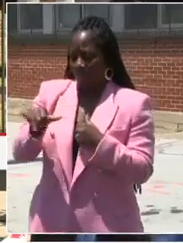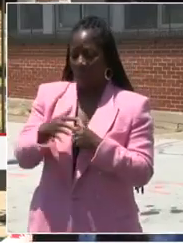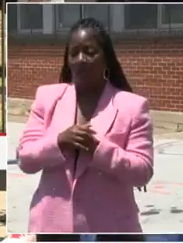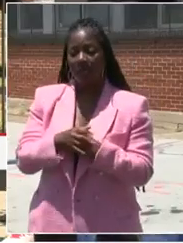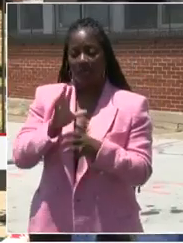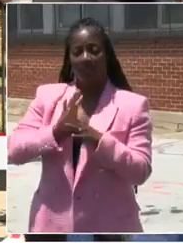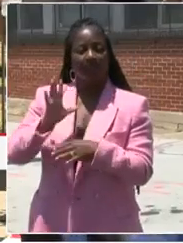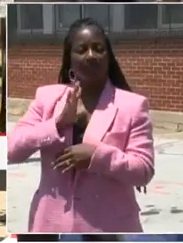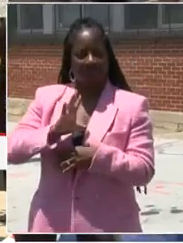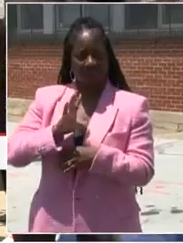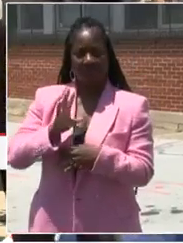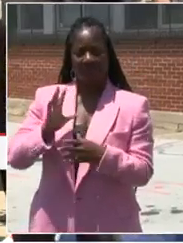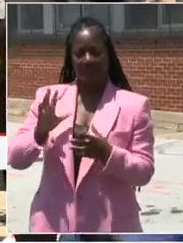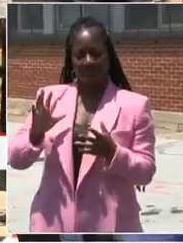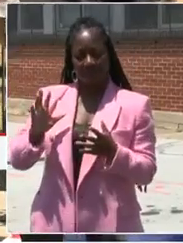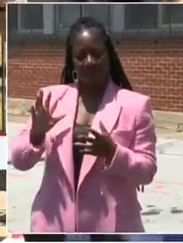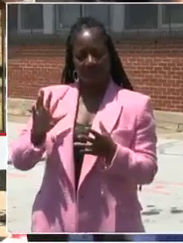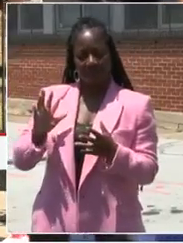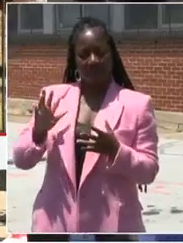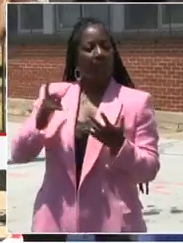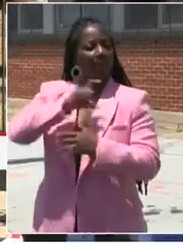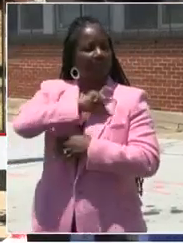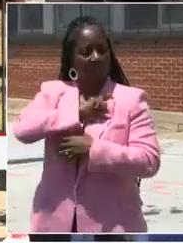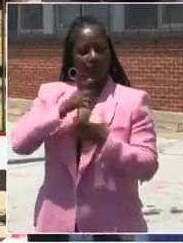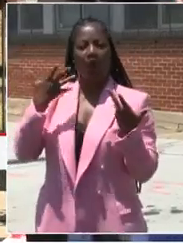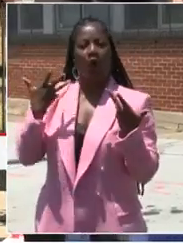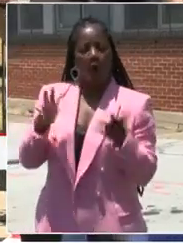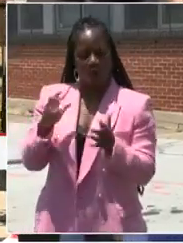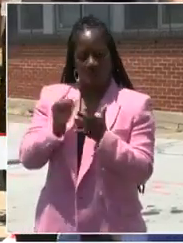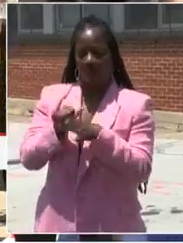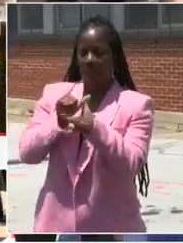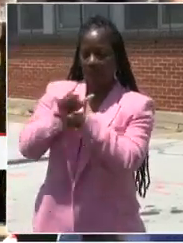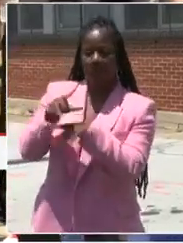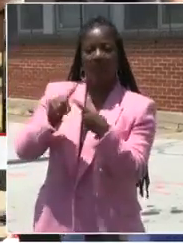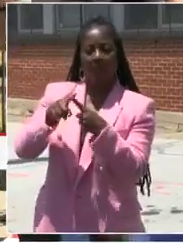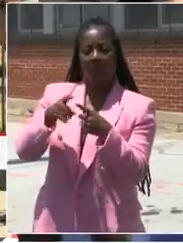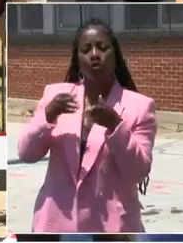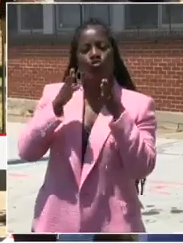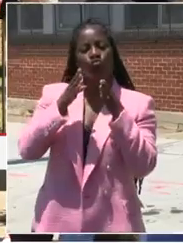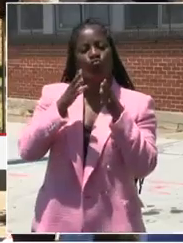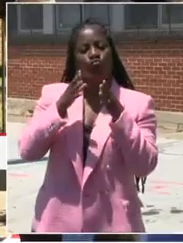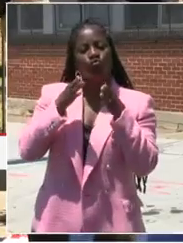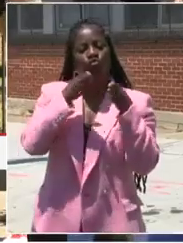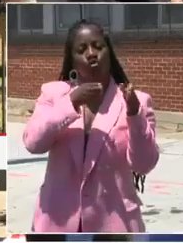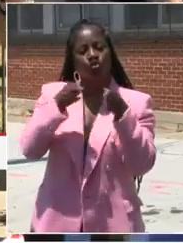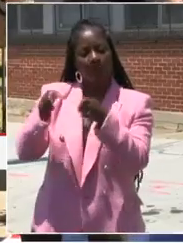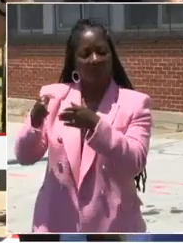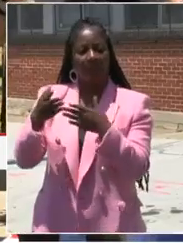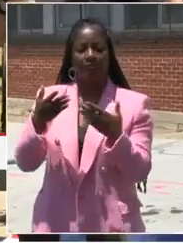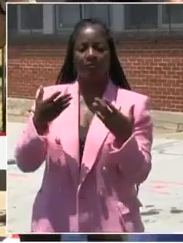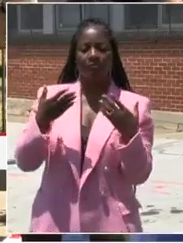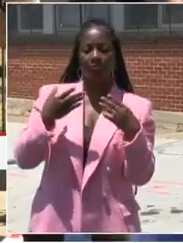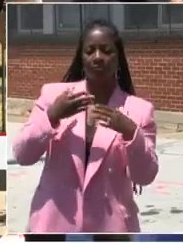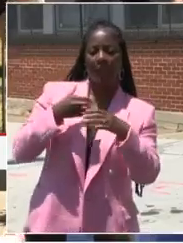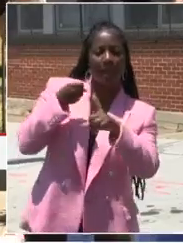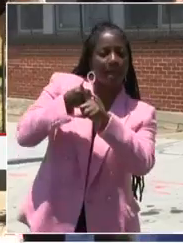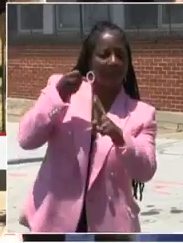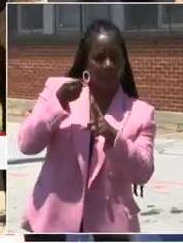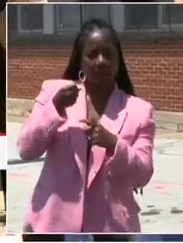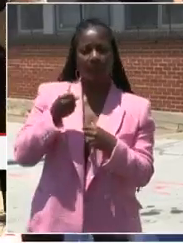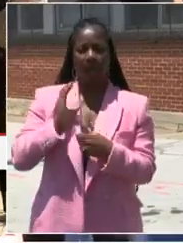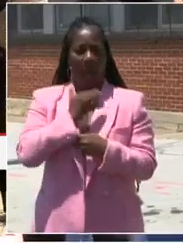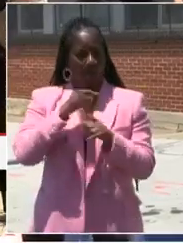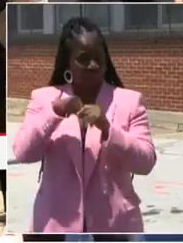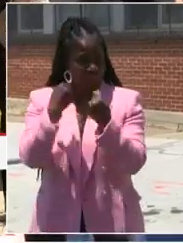this, and the police have issued the traffic impacts, for example. Our team with the